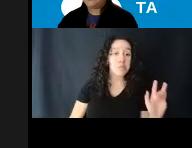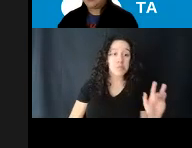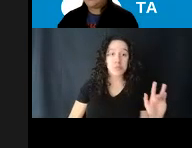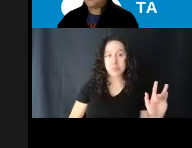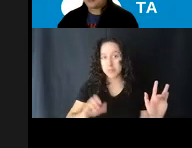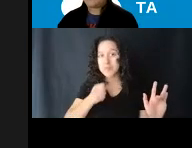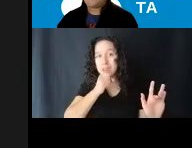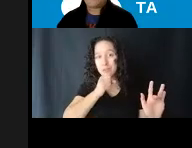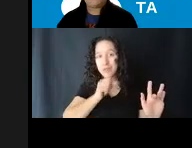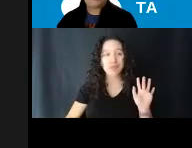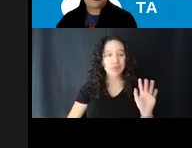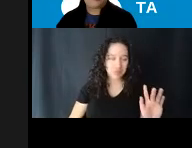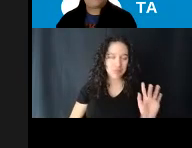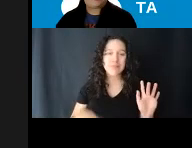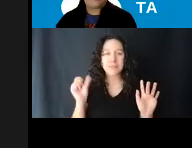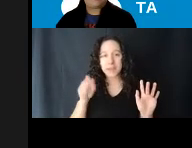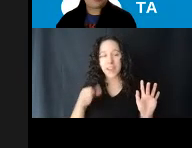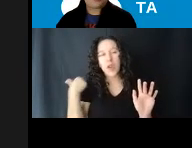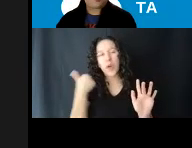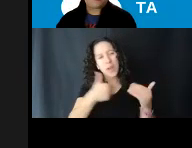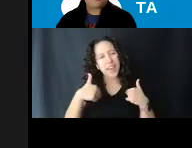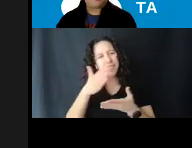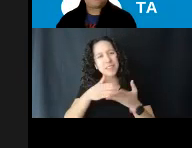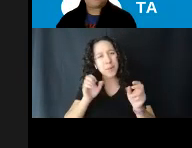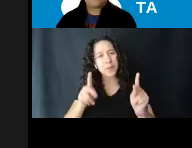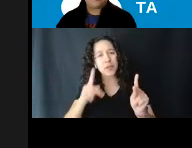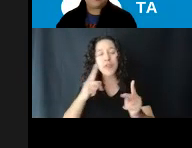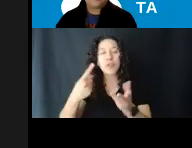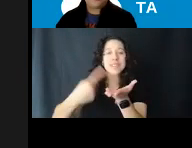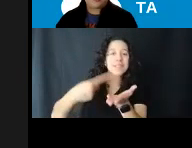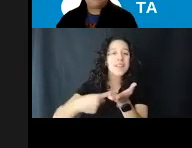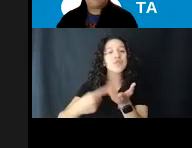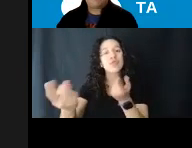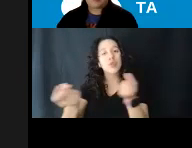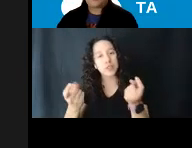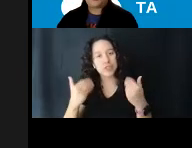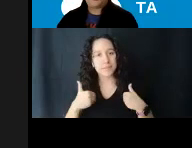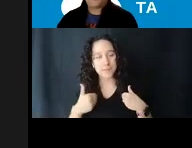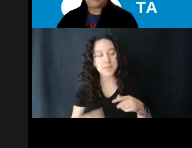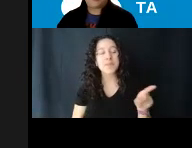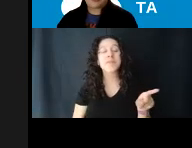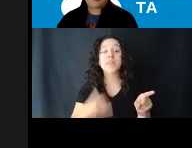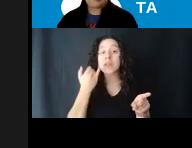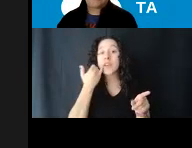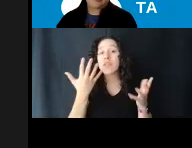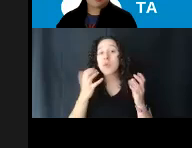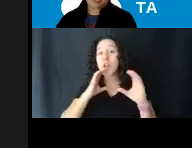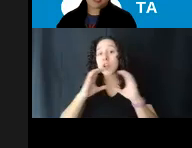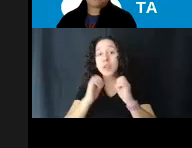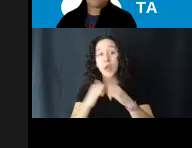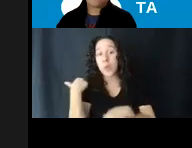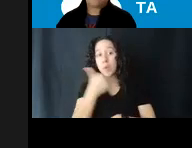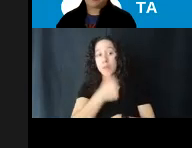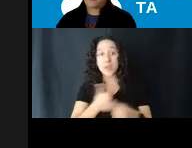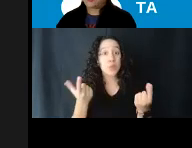microphone. So we'll have some opportunities for some discussion and questions. If you wanted to communicate with us via